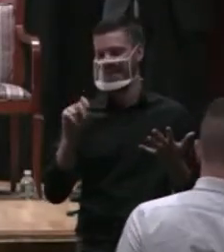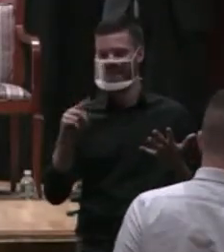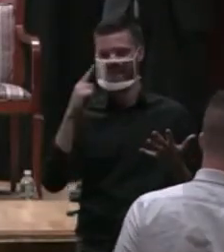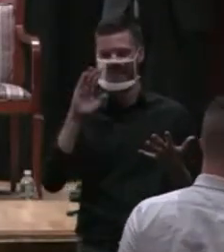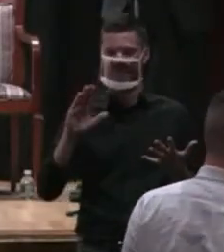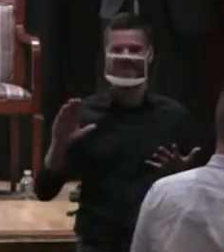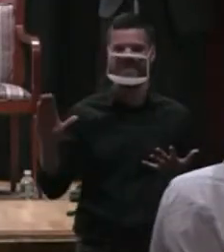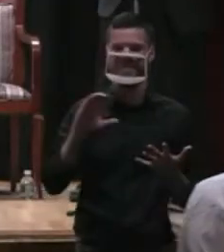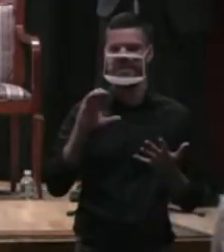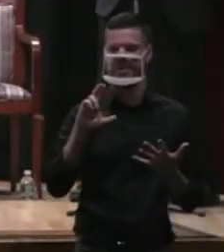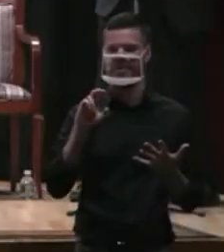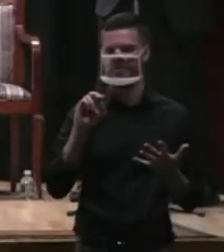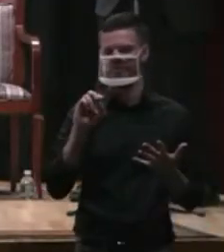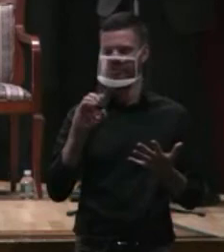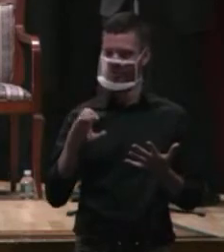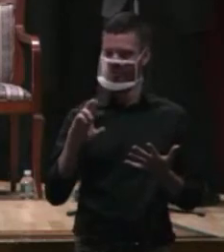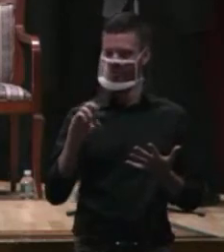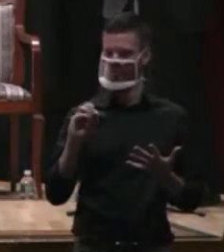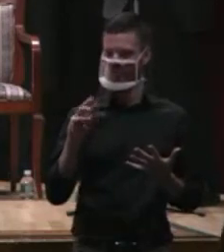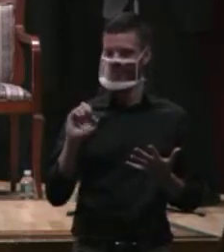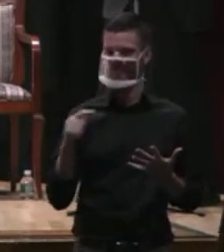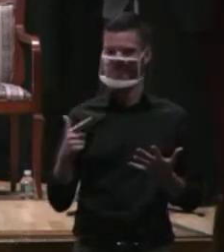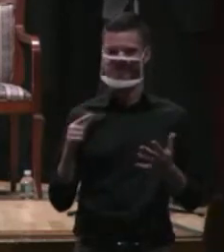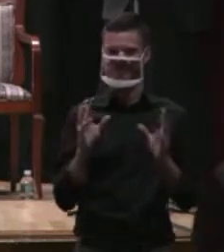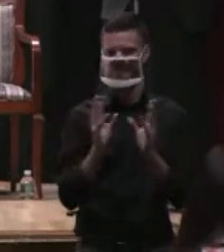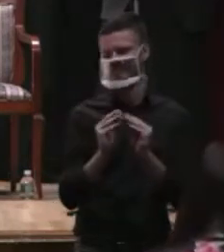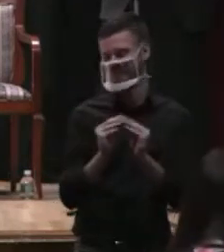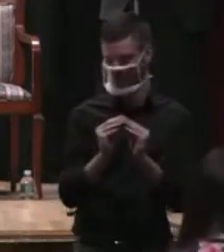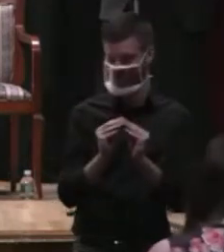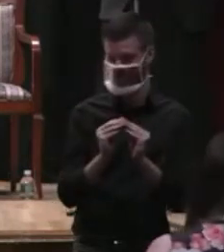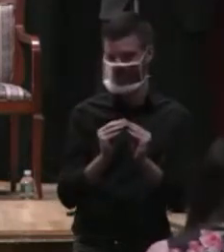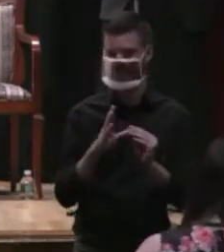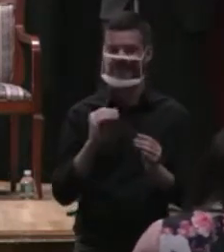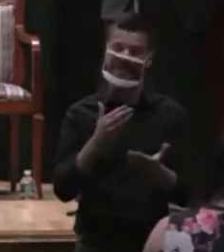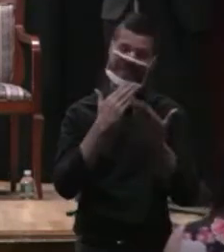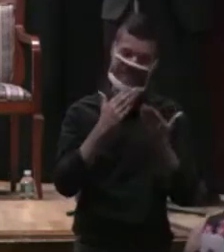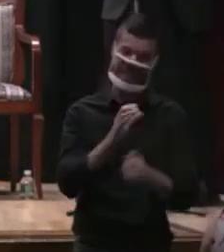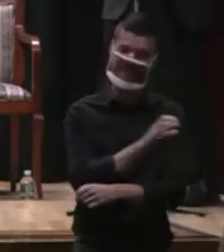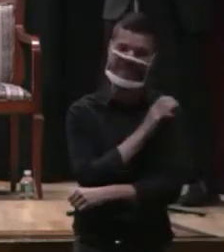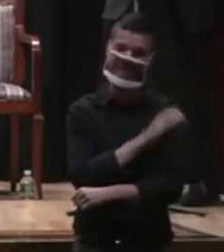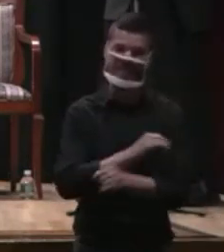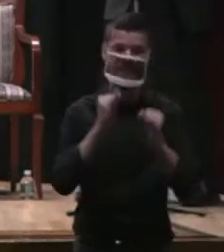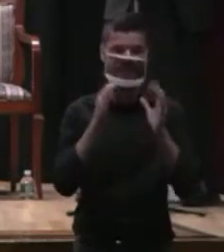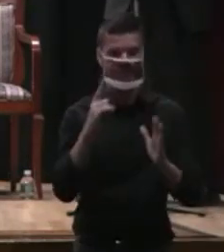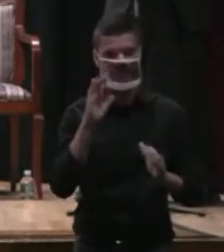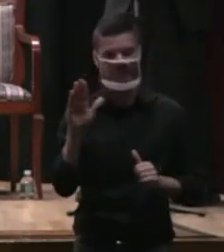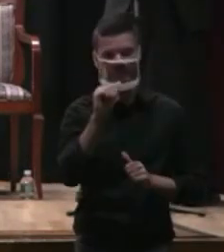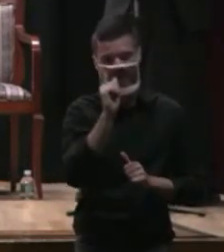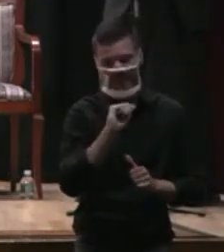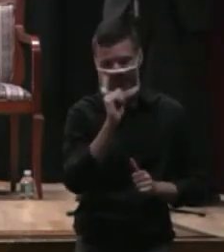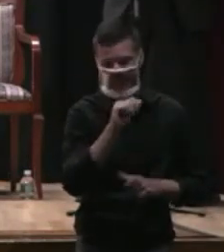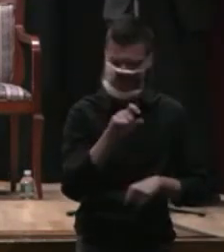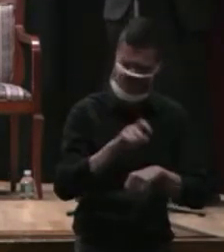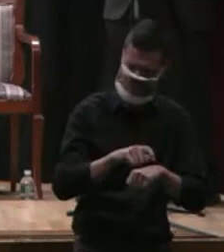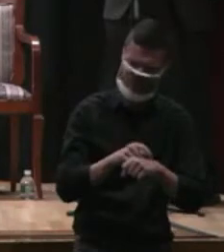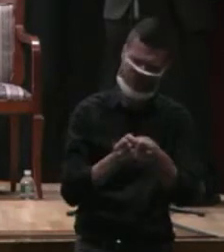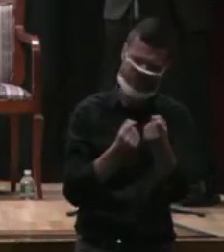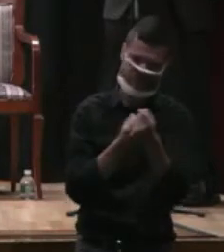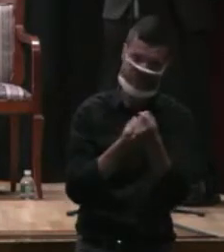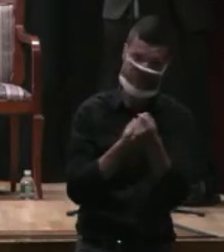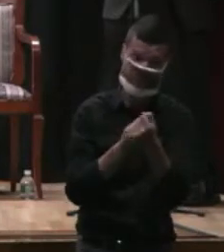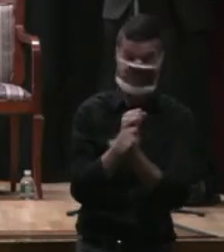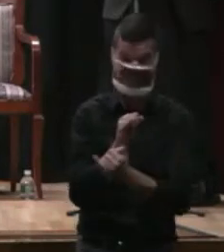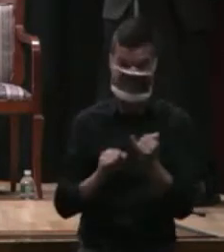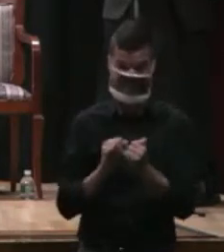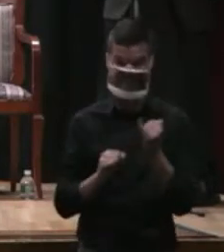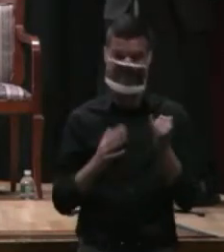cramming sessions. Ralph would like to give a special thanks to all his clinical instructors for their patience, time, and support. Finally,